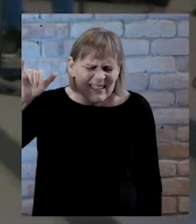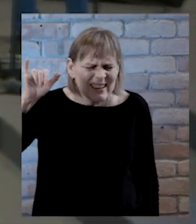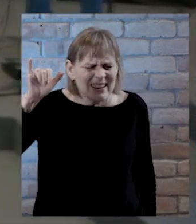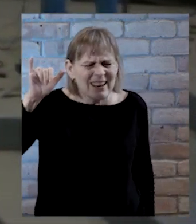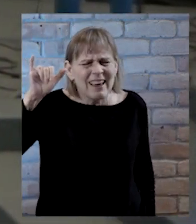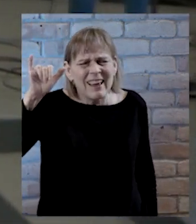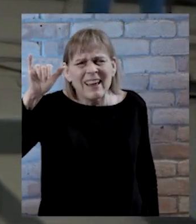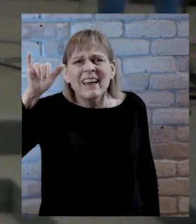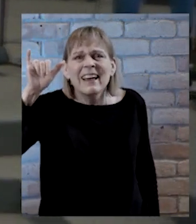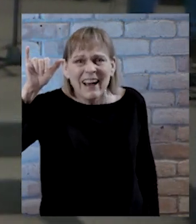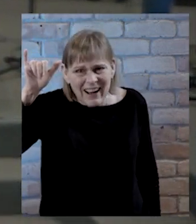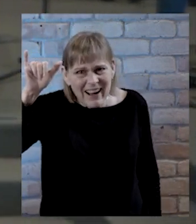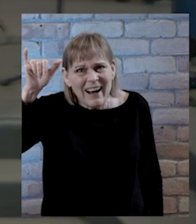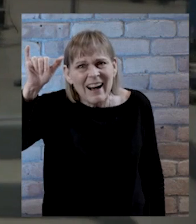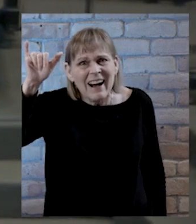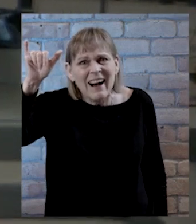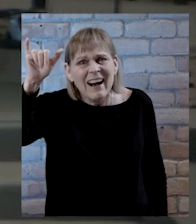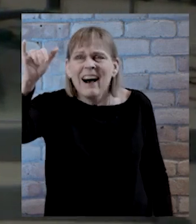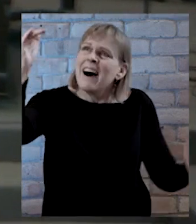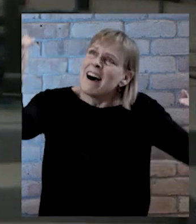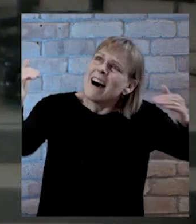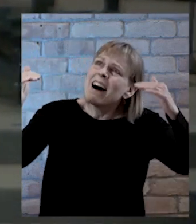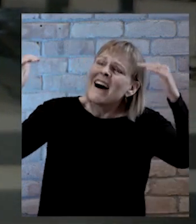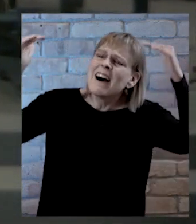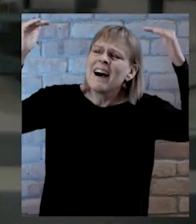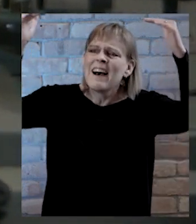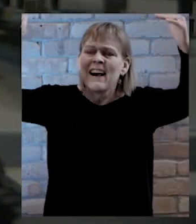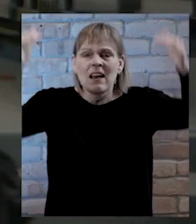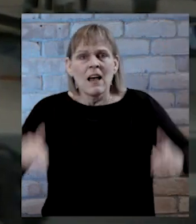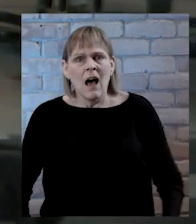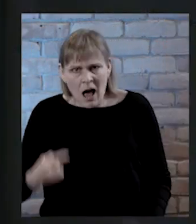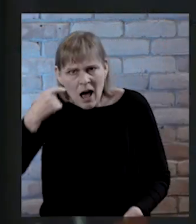Forever seated high.